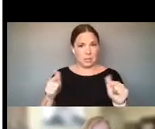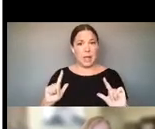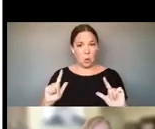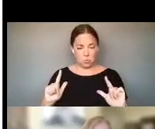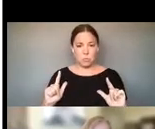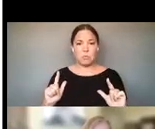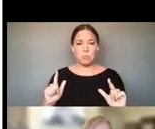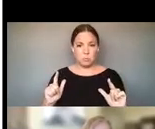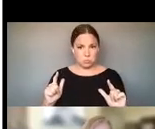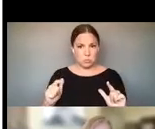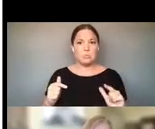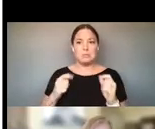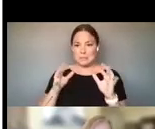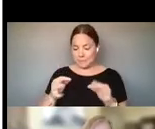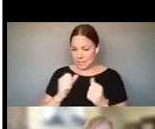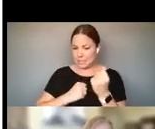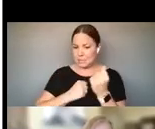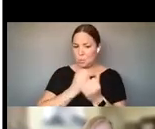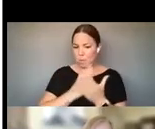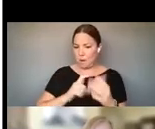we can definitely support part time salaries.